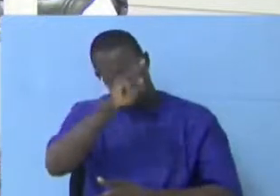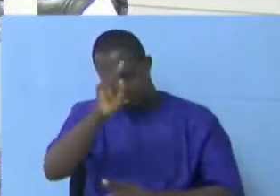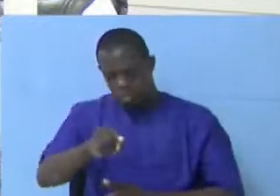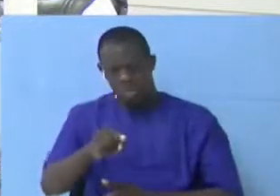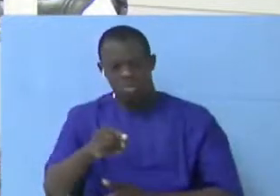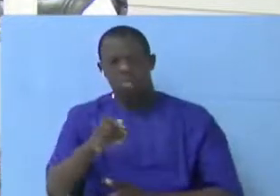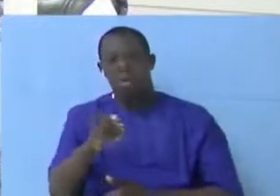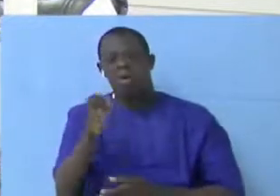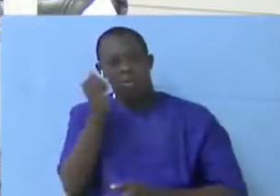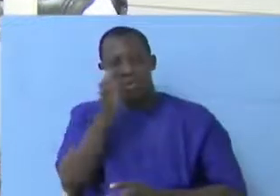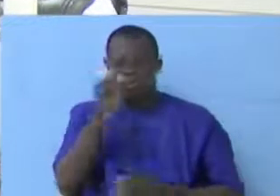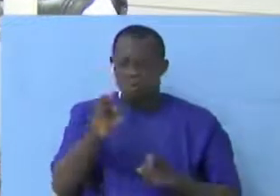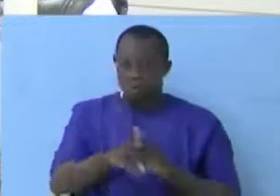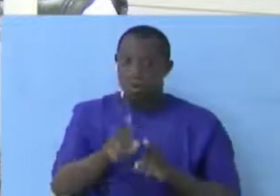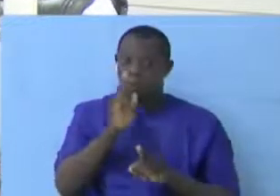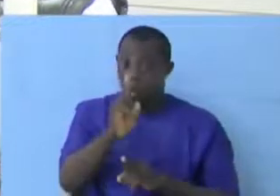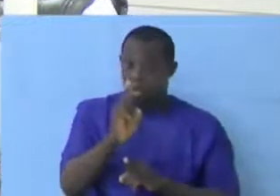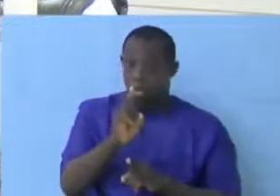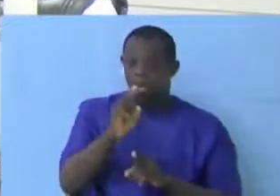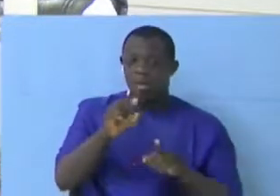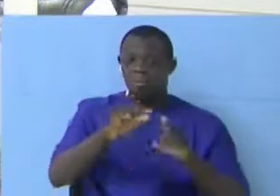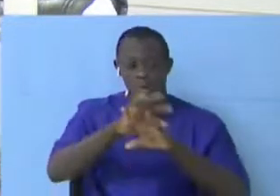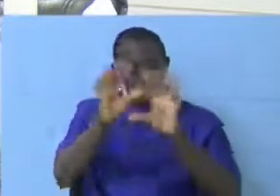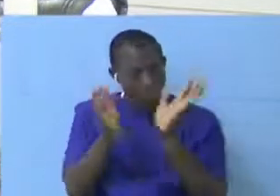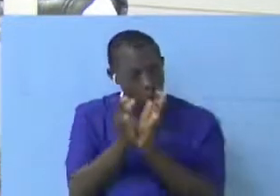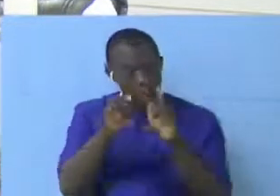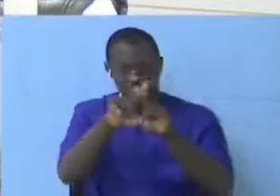and wrong. However,